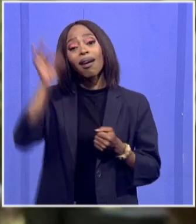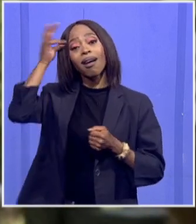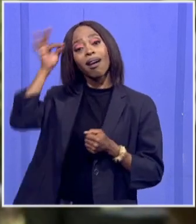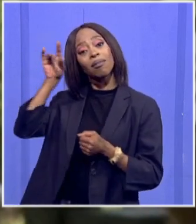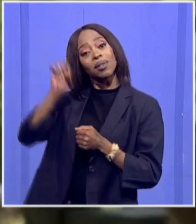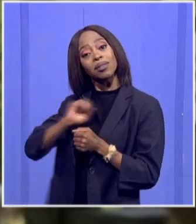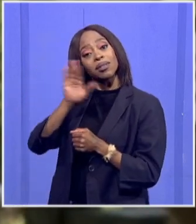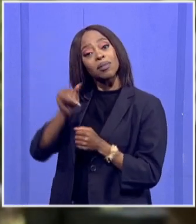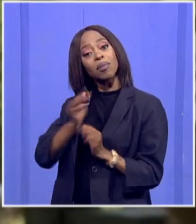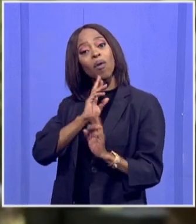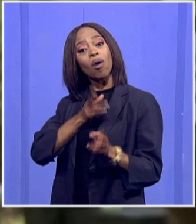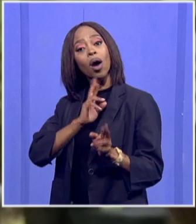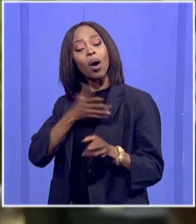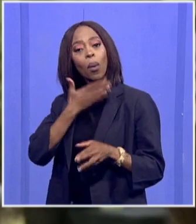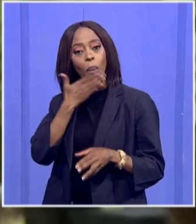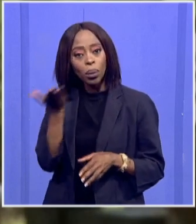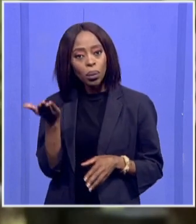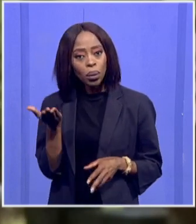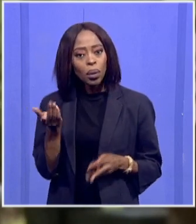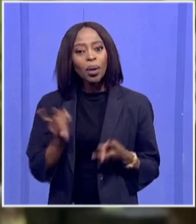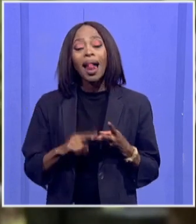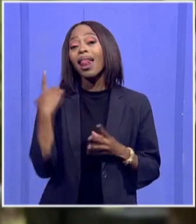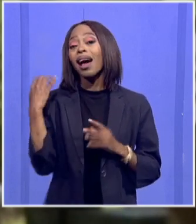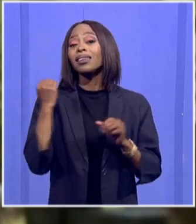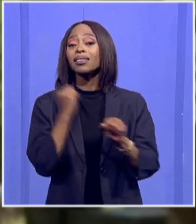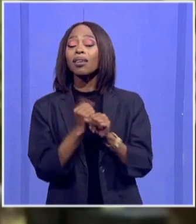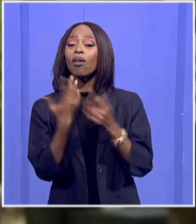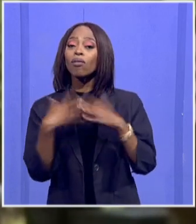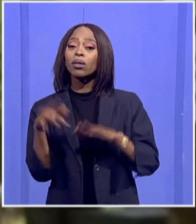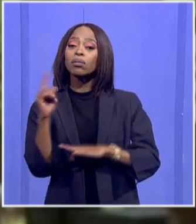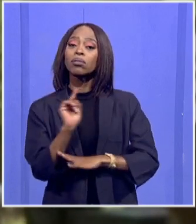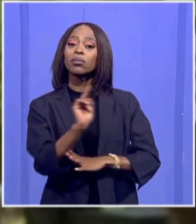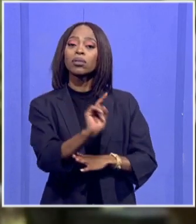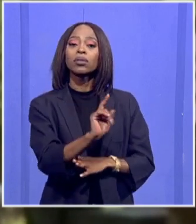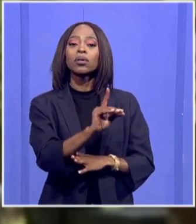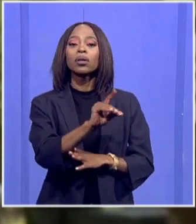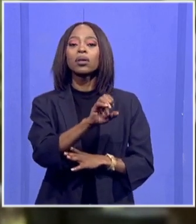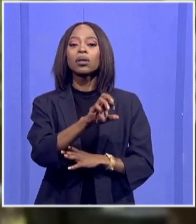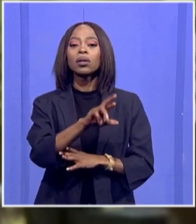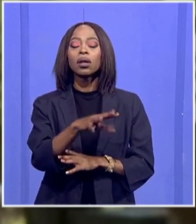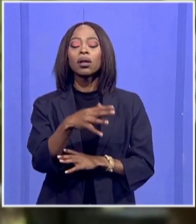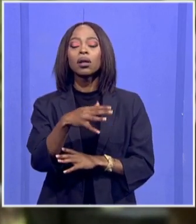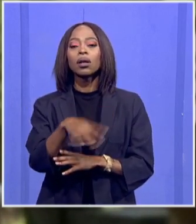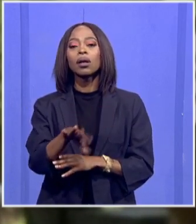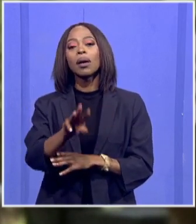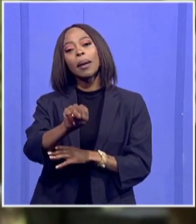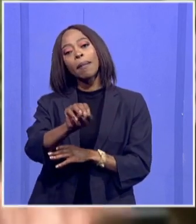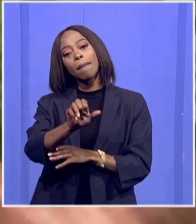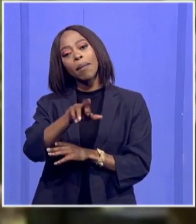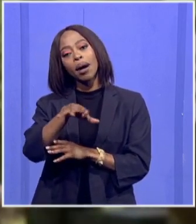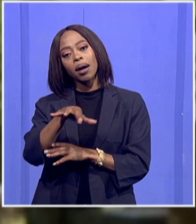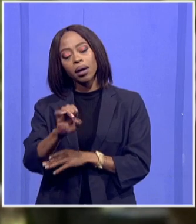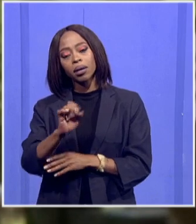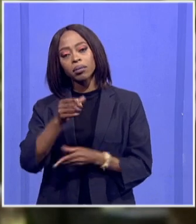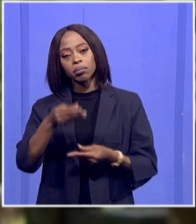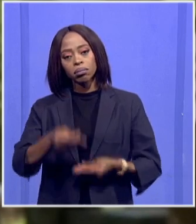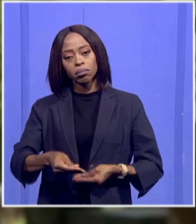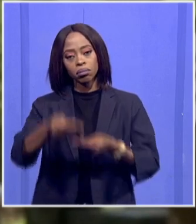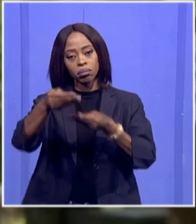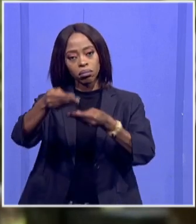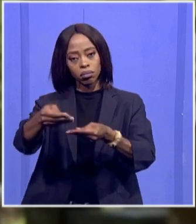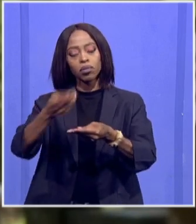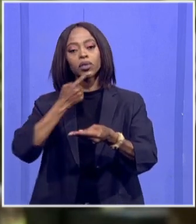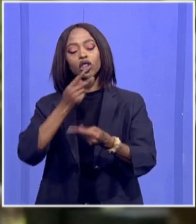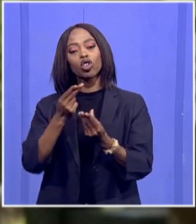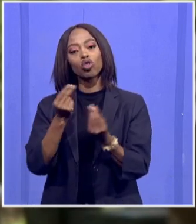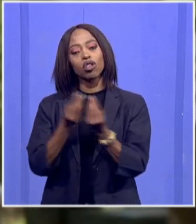not responding to us? We went last year to DMRE, giving them our petition to say, you've got to really do